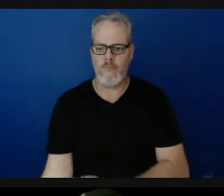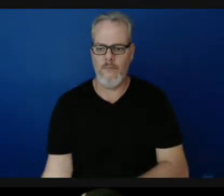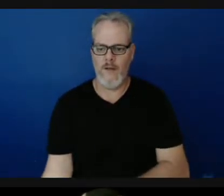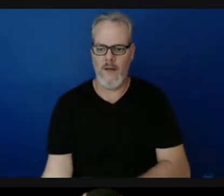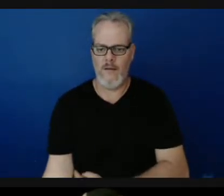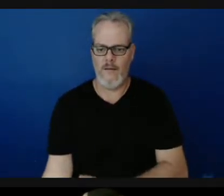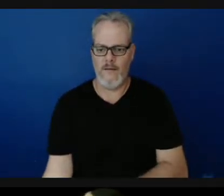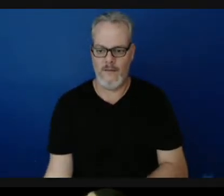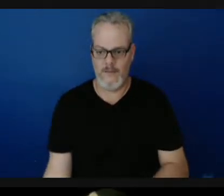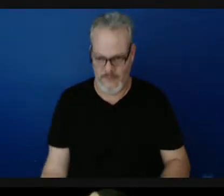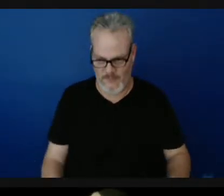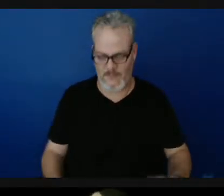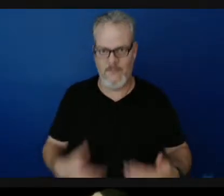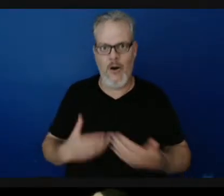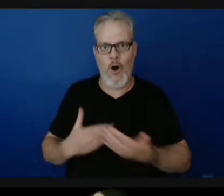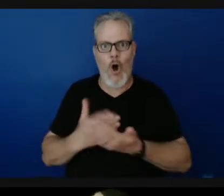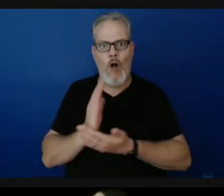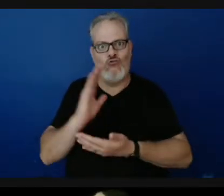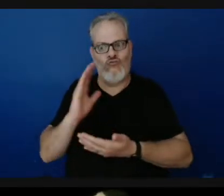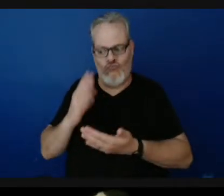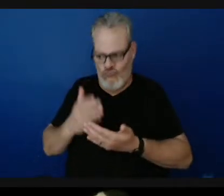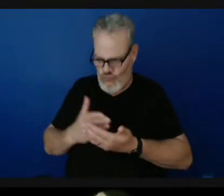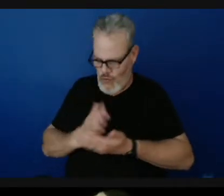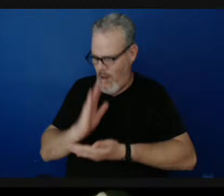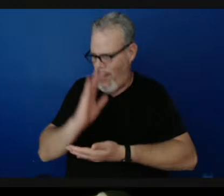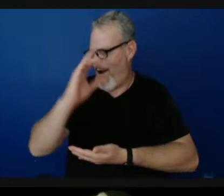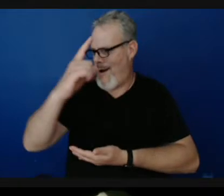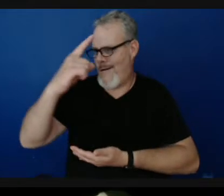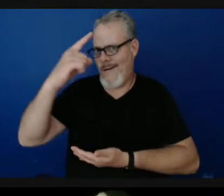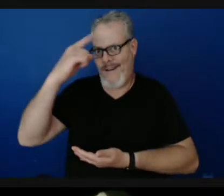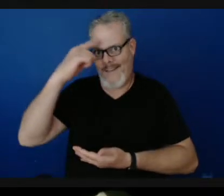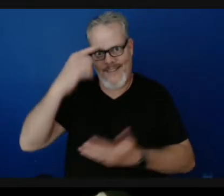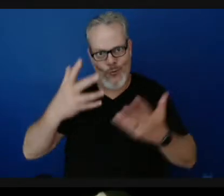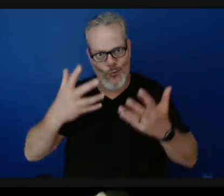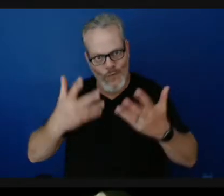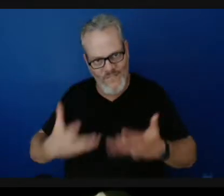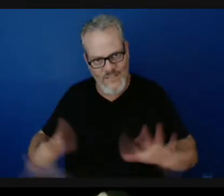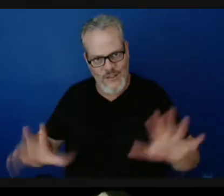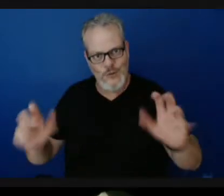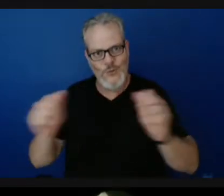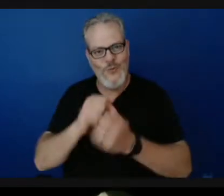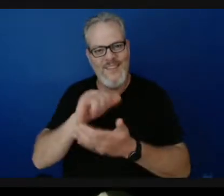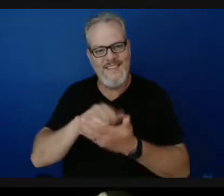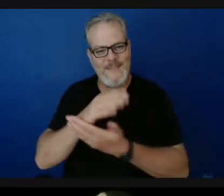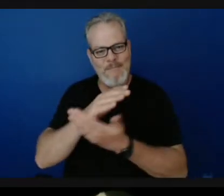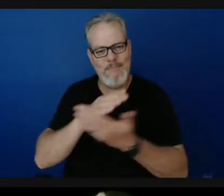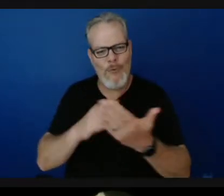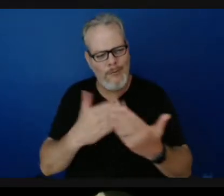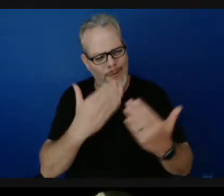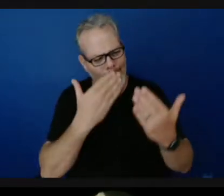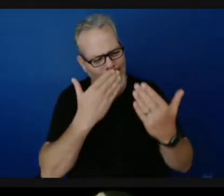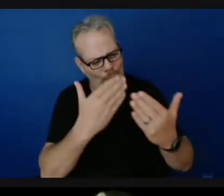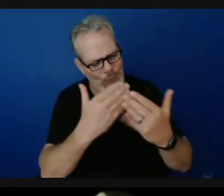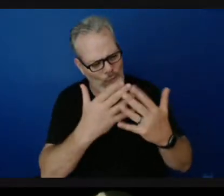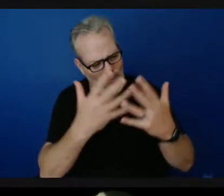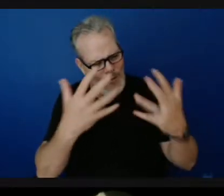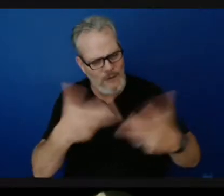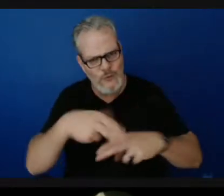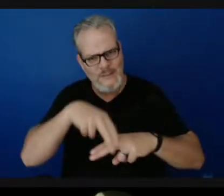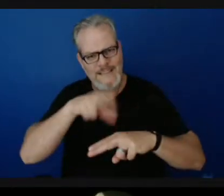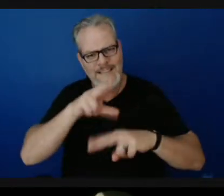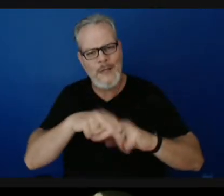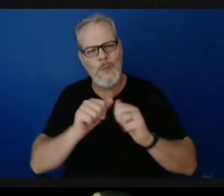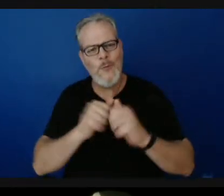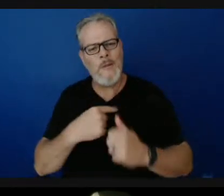All right. Well, I think that gets us through all the stuff we had for this segment. Appreciate you sitting down and going through it with me, doing a little replay,